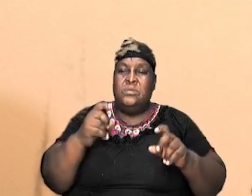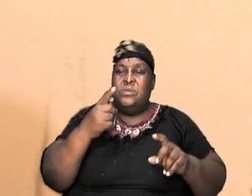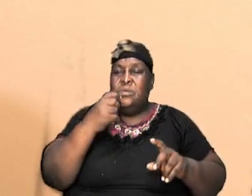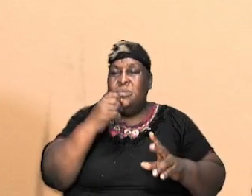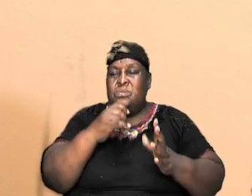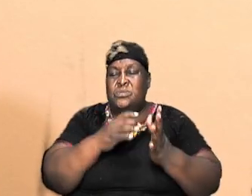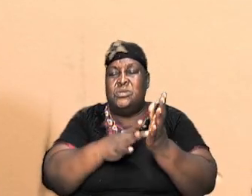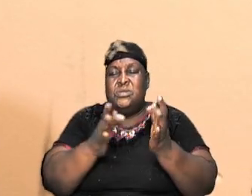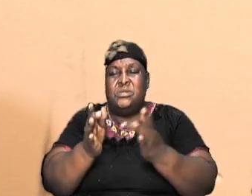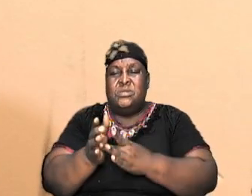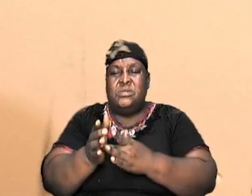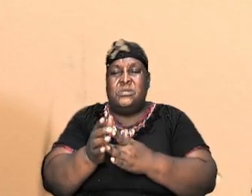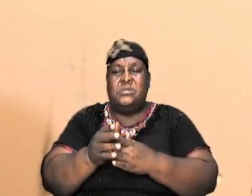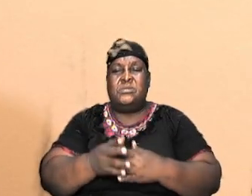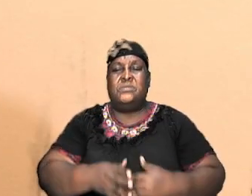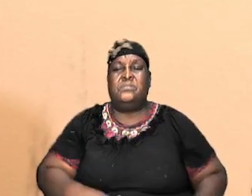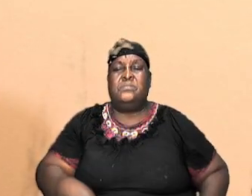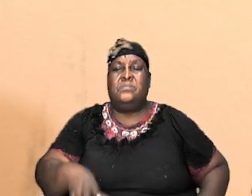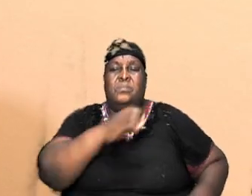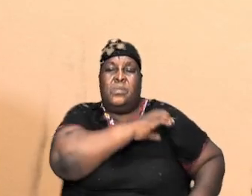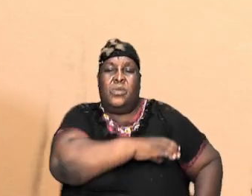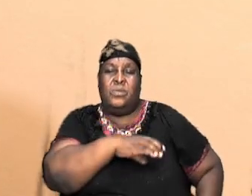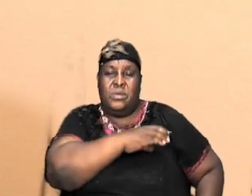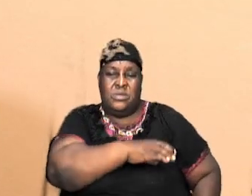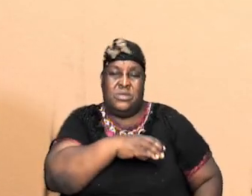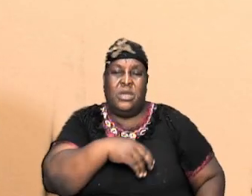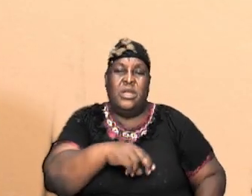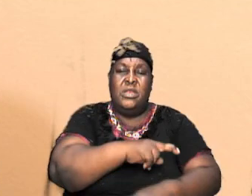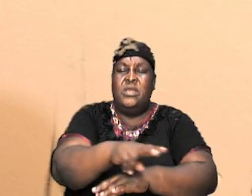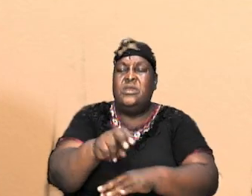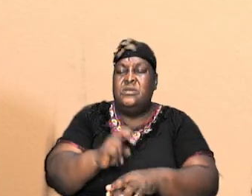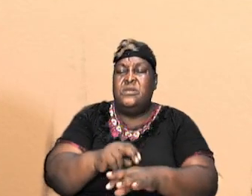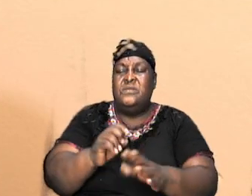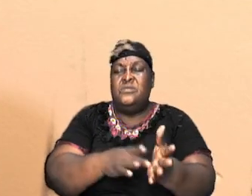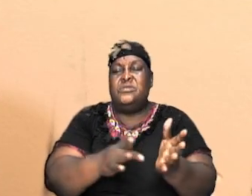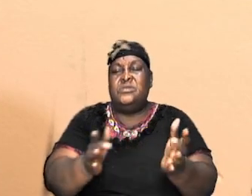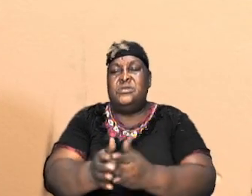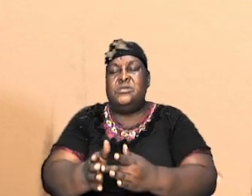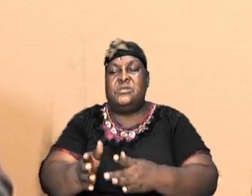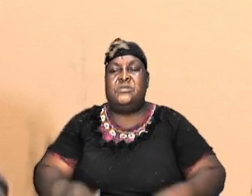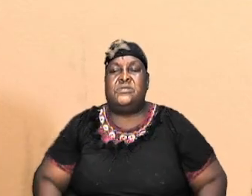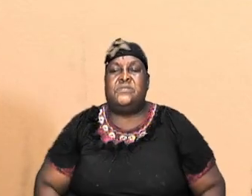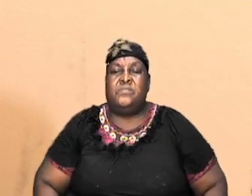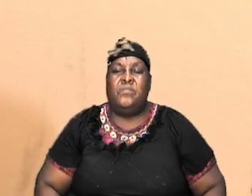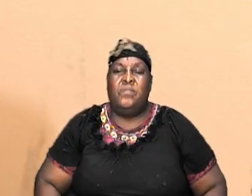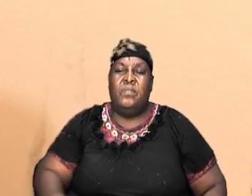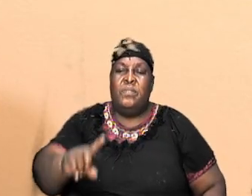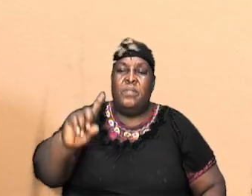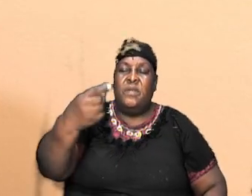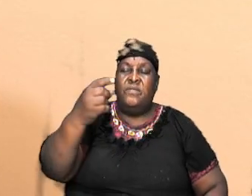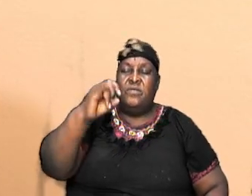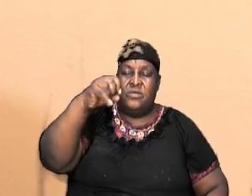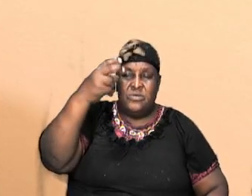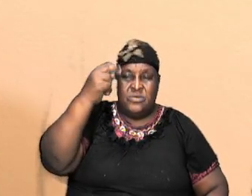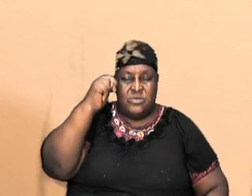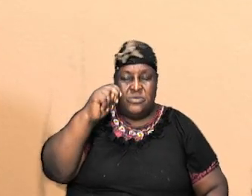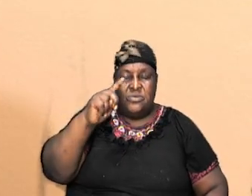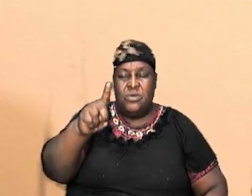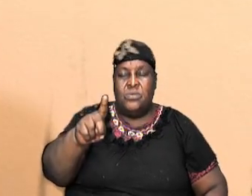nature of Jesus. Let us look at 1 John 1, verse 1.